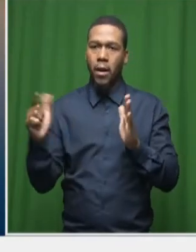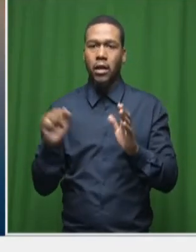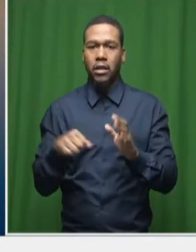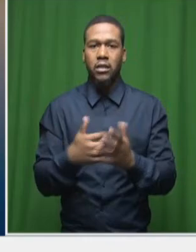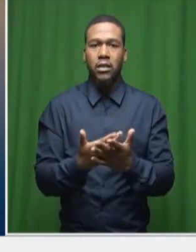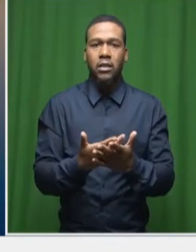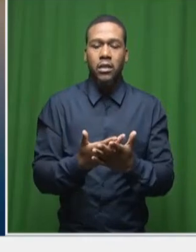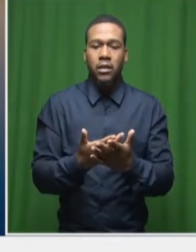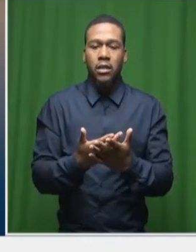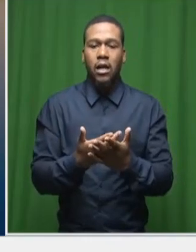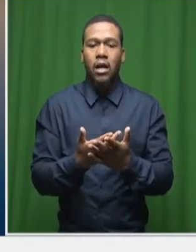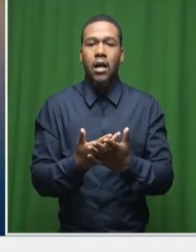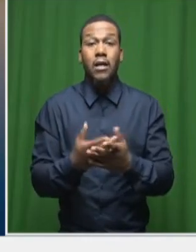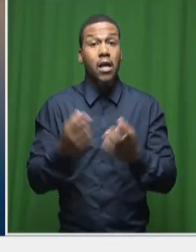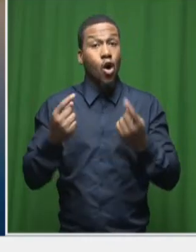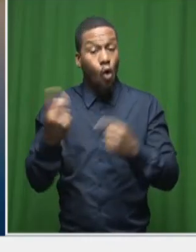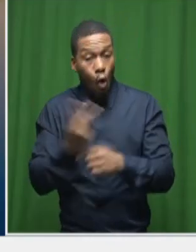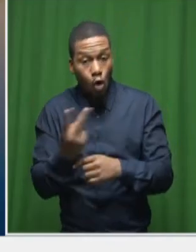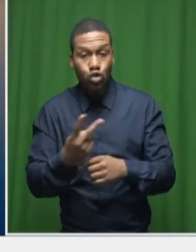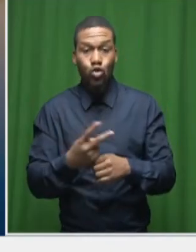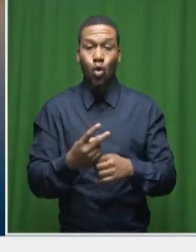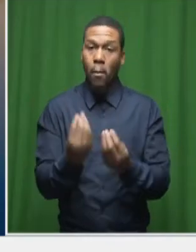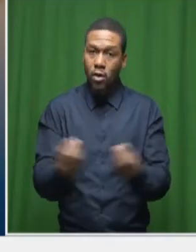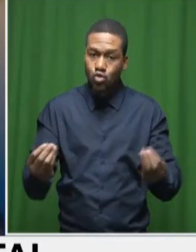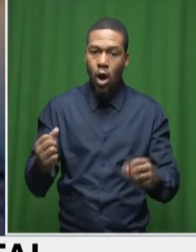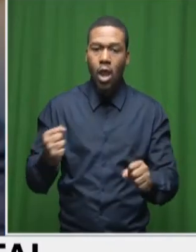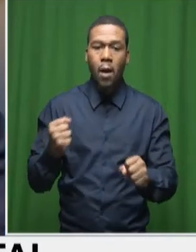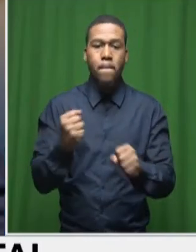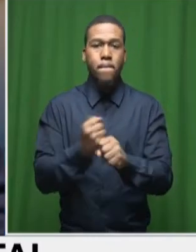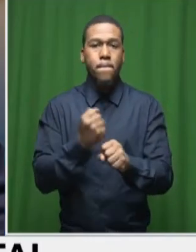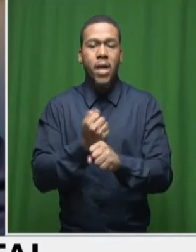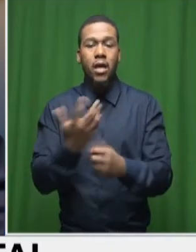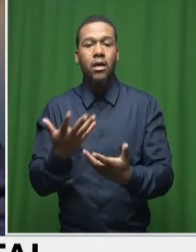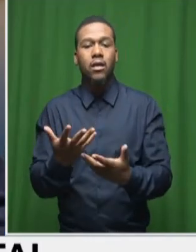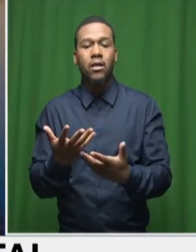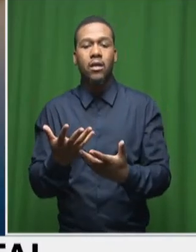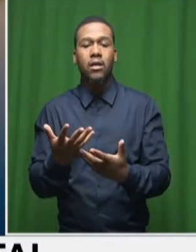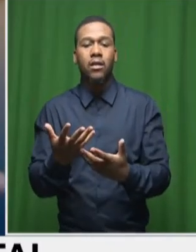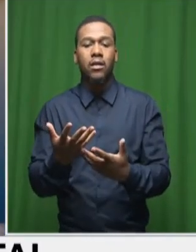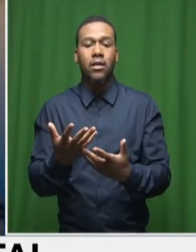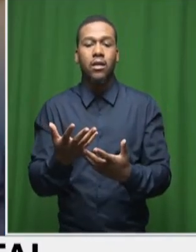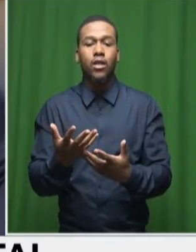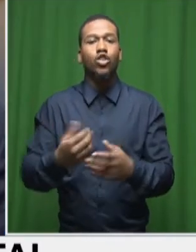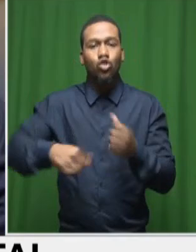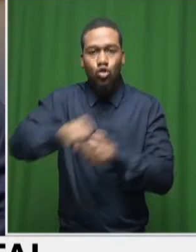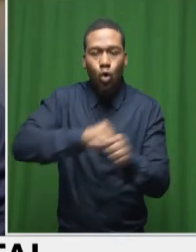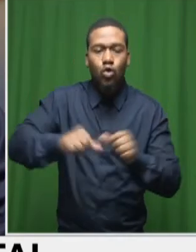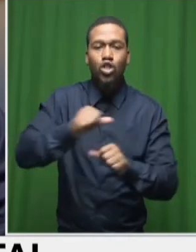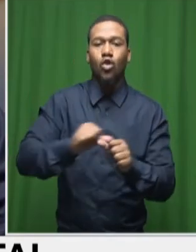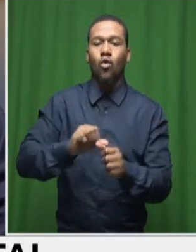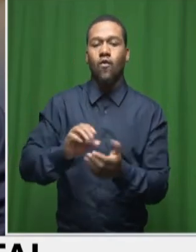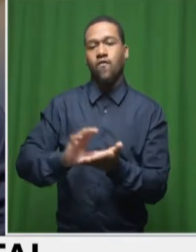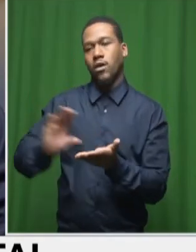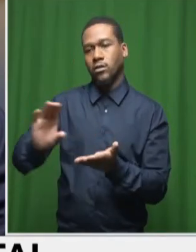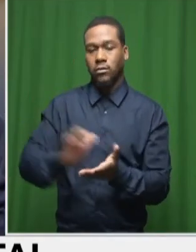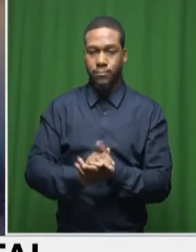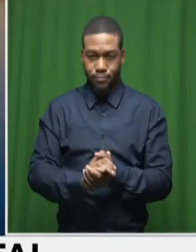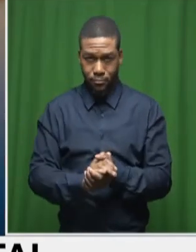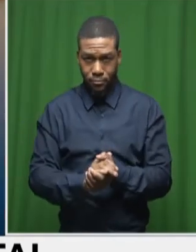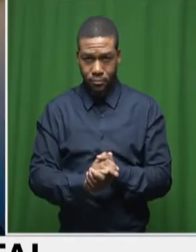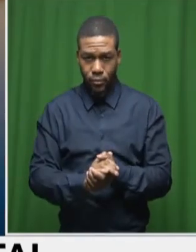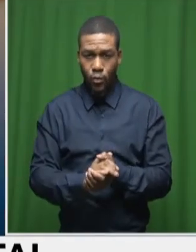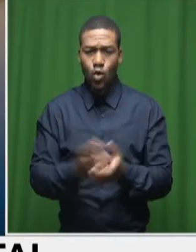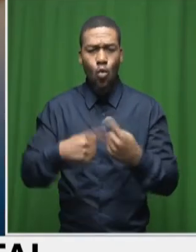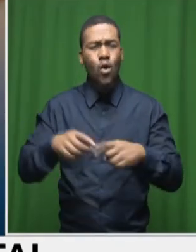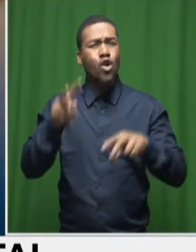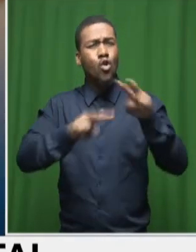skills development fund, as well as their children through their the social funds to be able, So we're